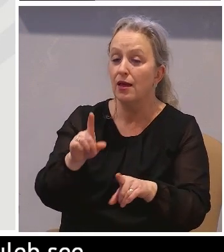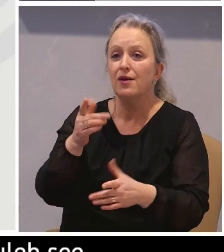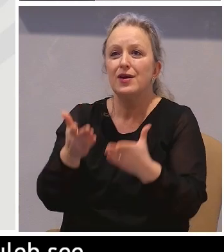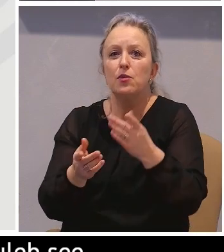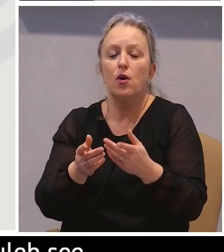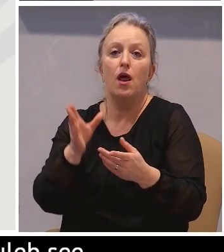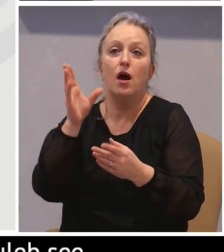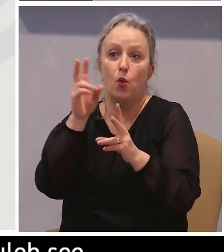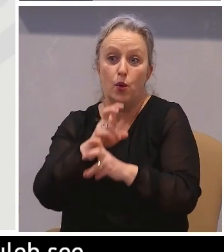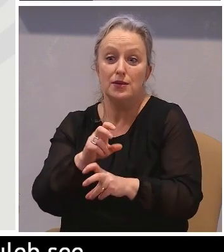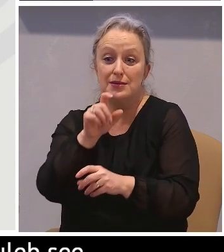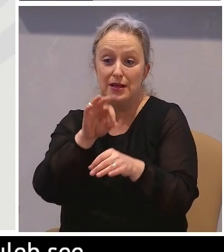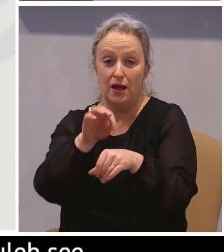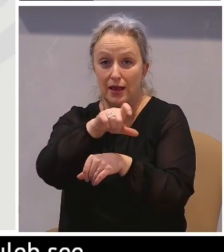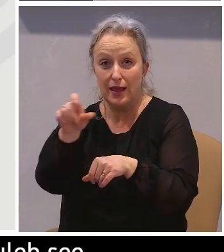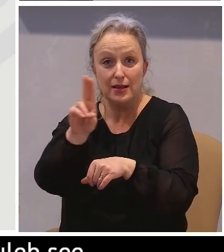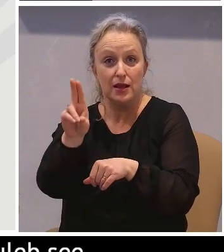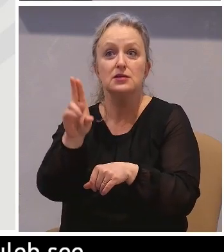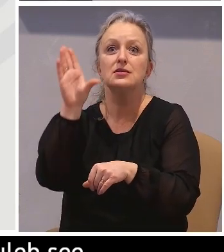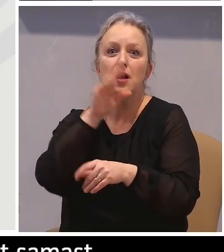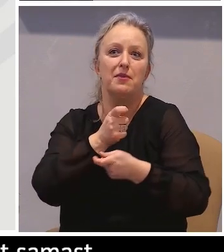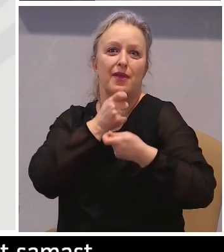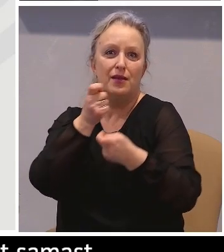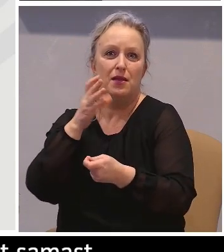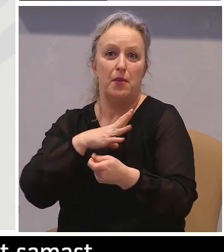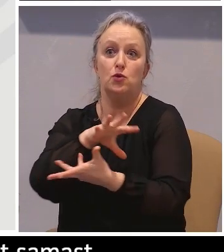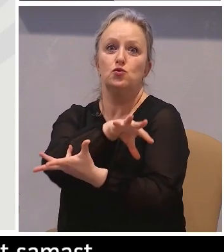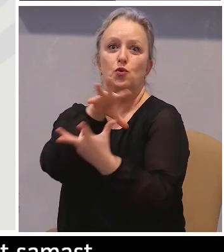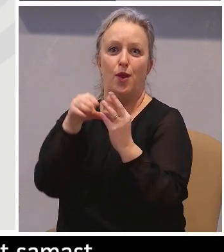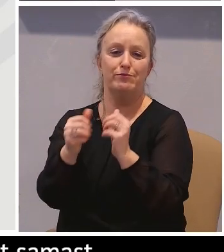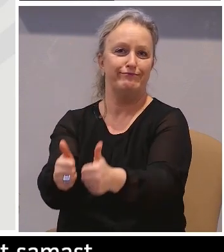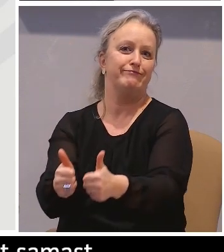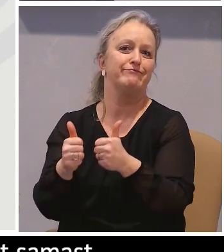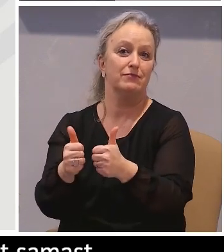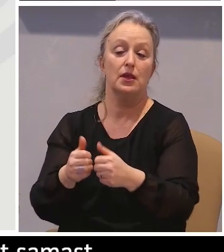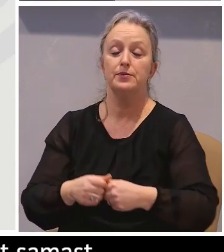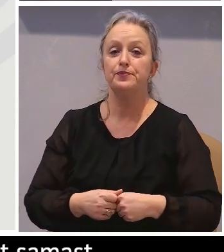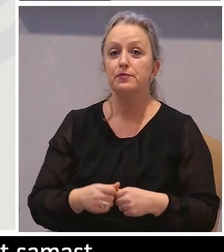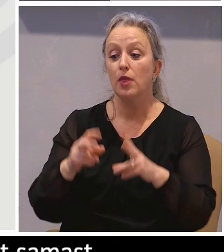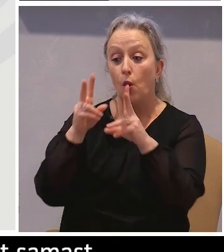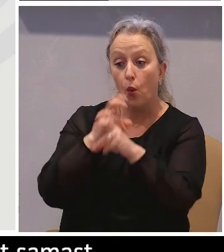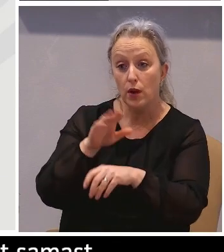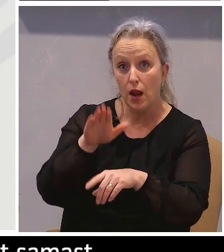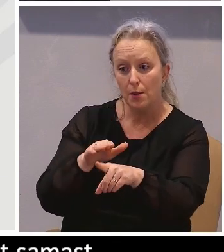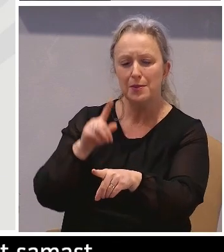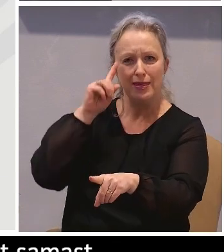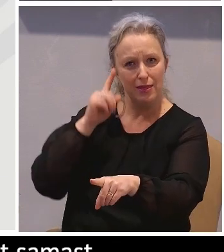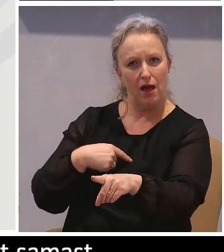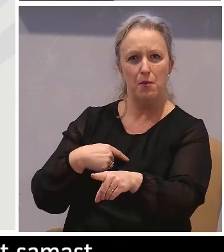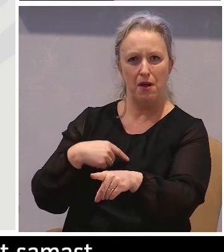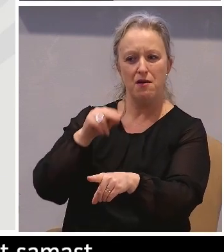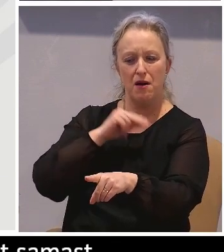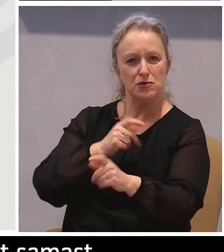and they want to give this medicine